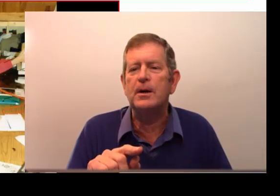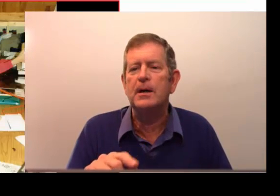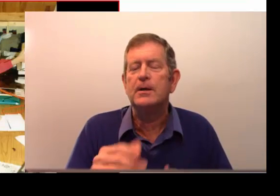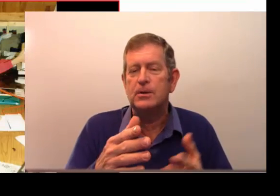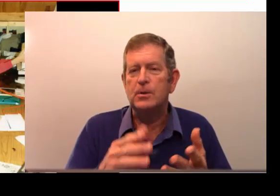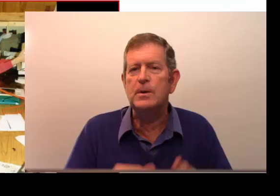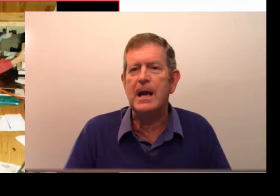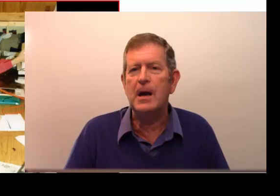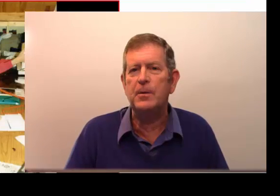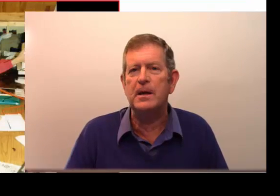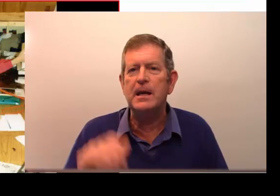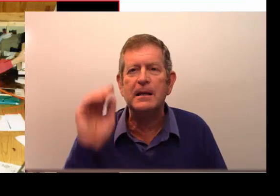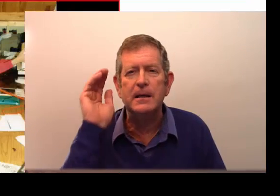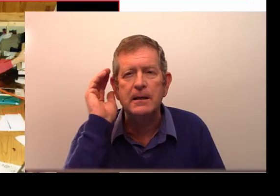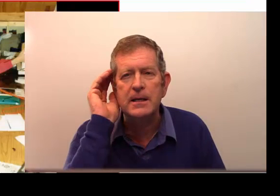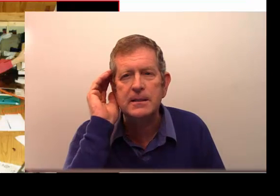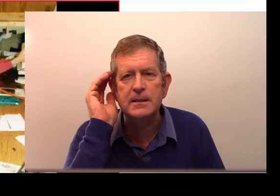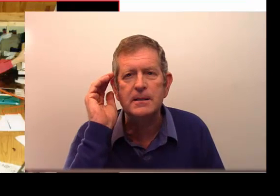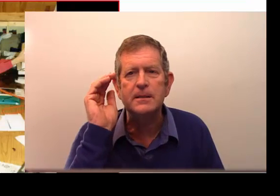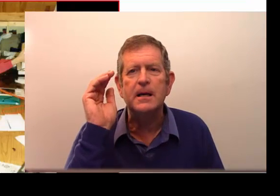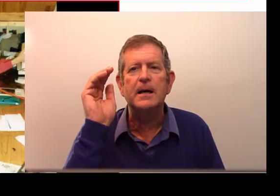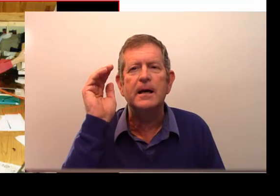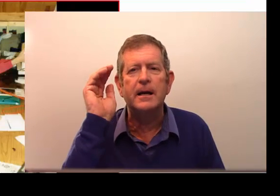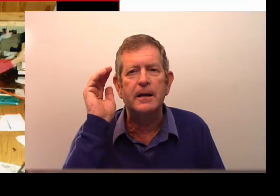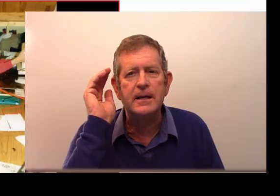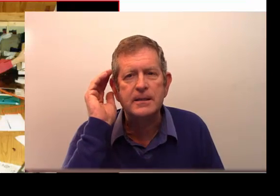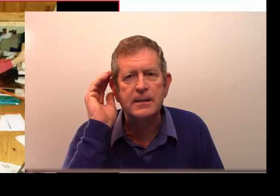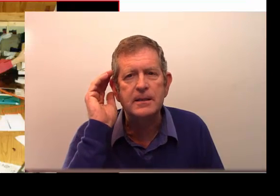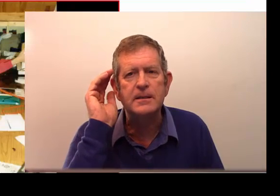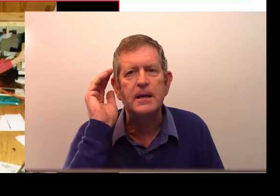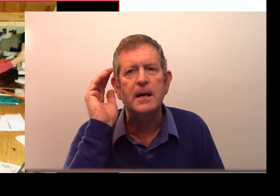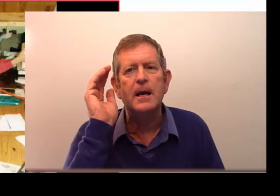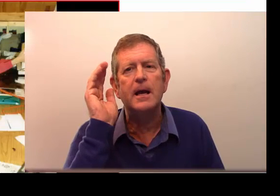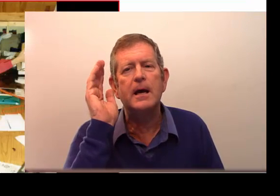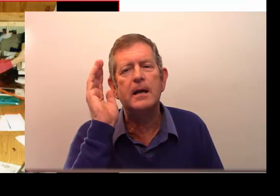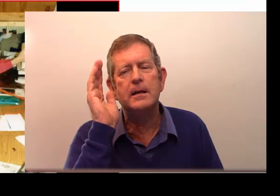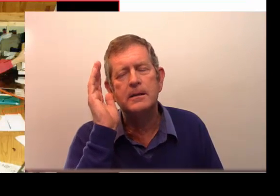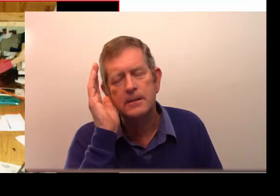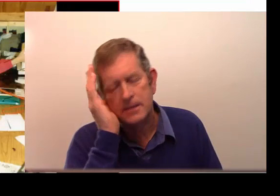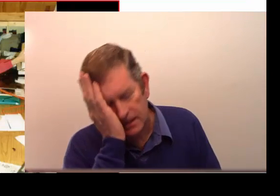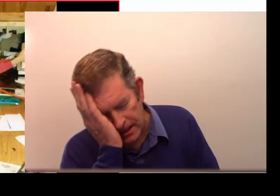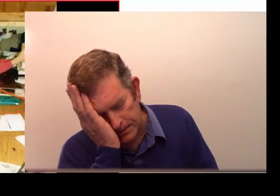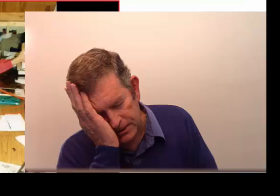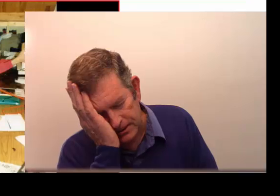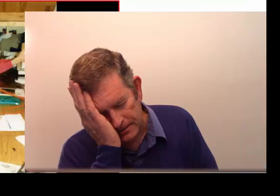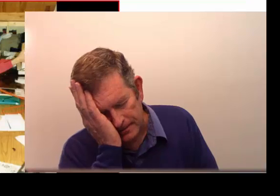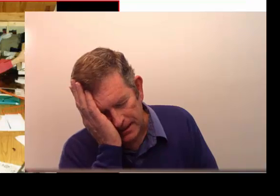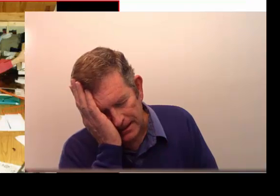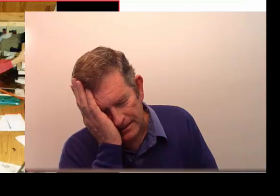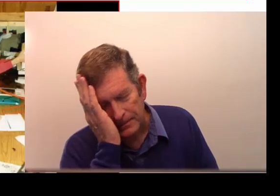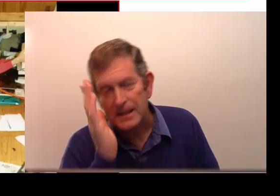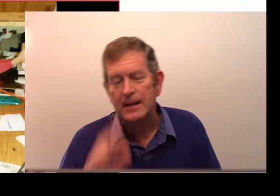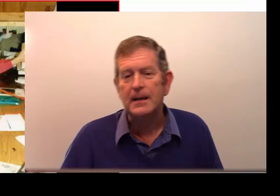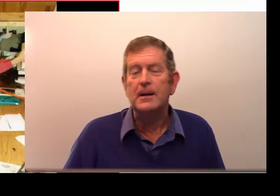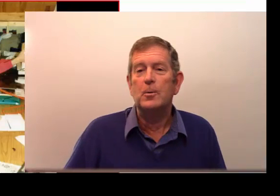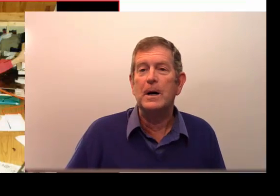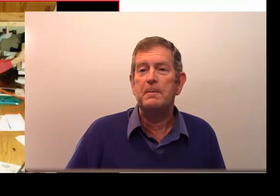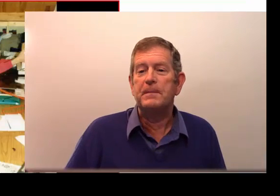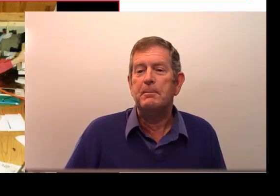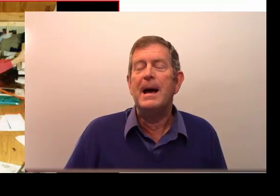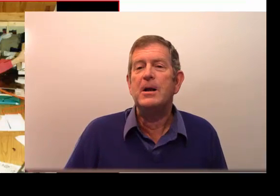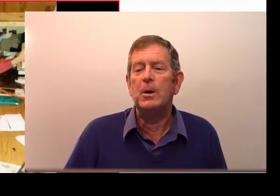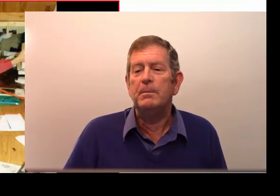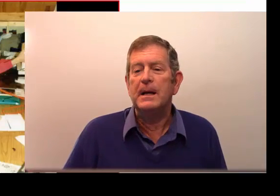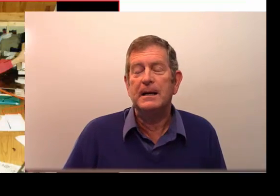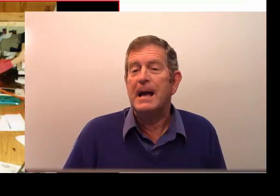a book to Kathy. Kathy listens and listens and sleeps.